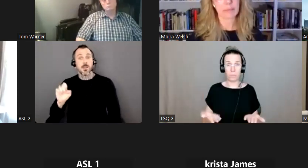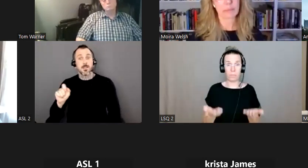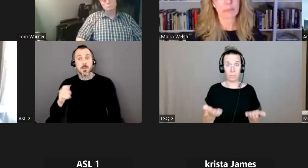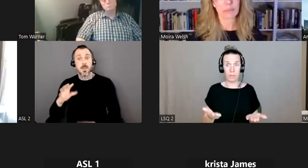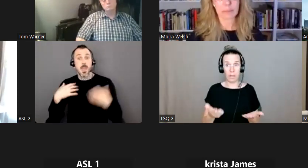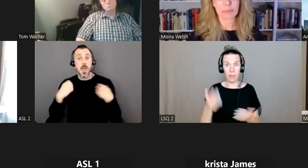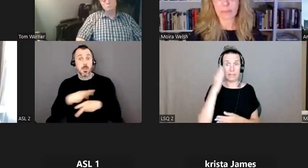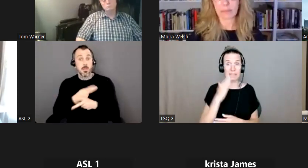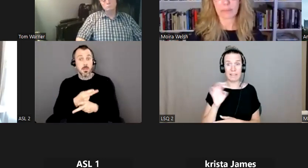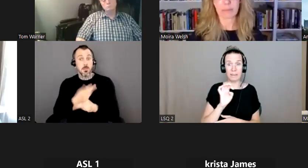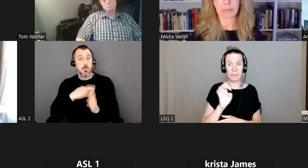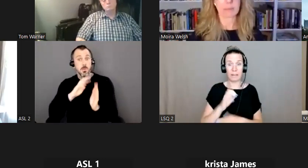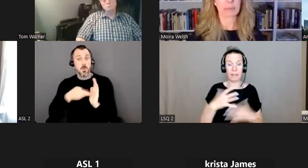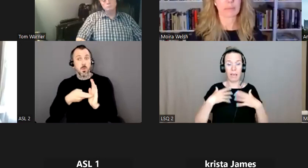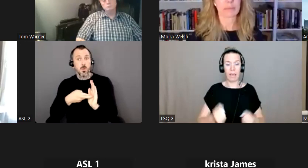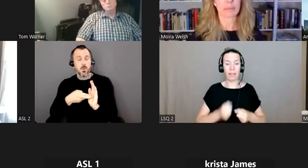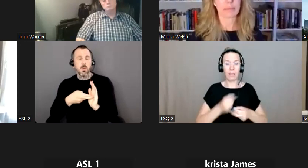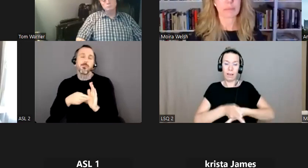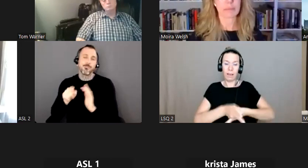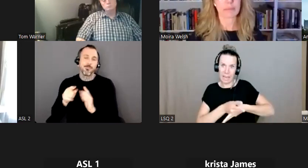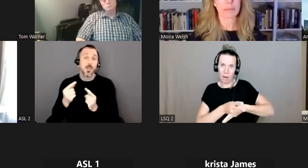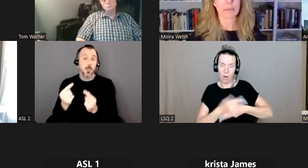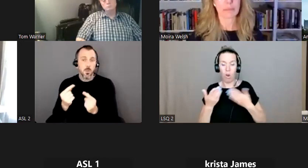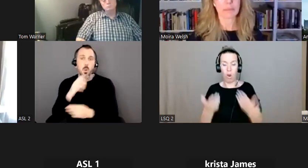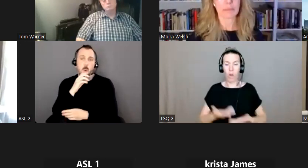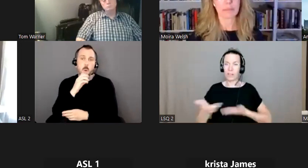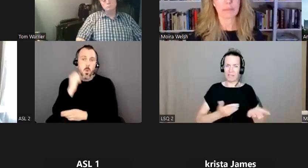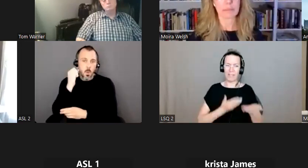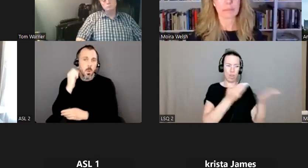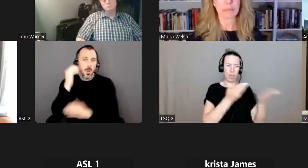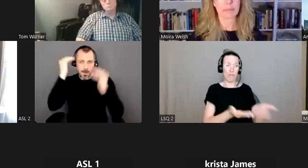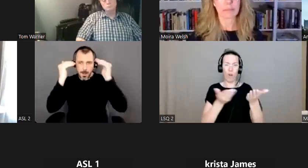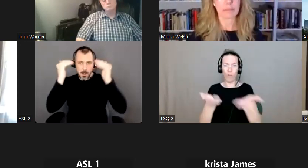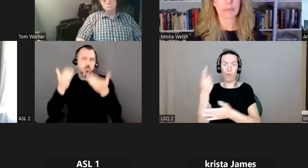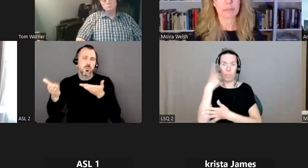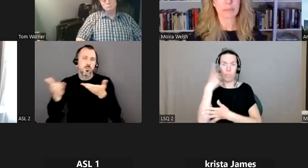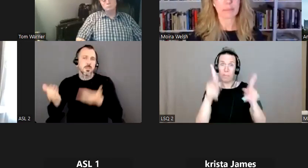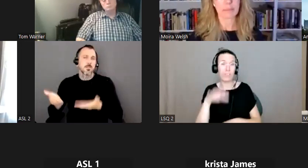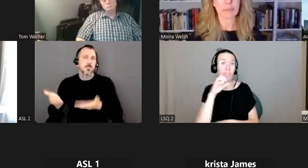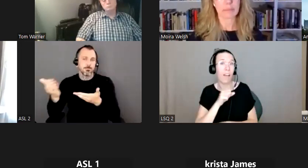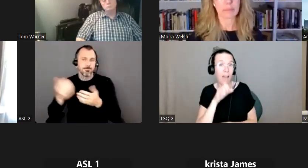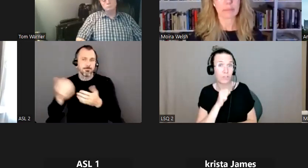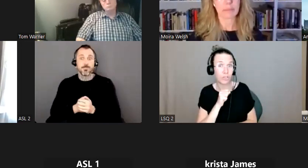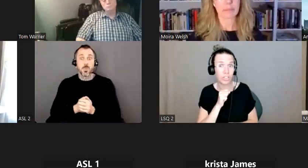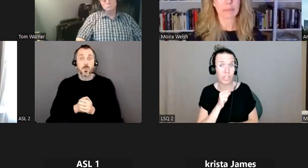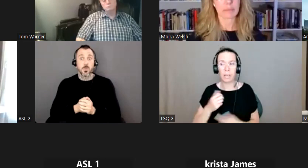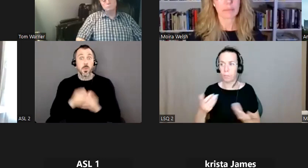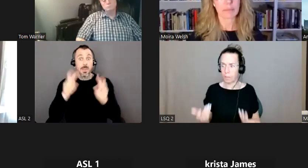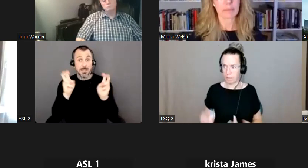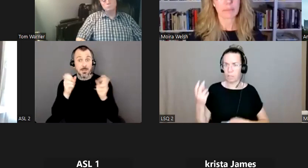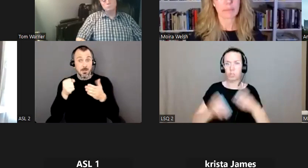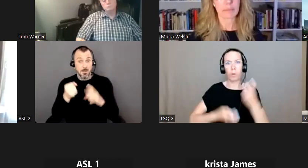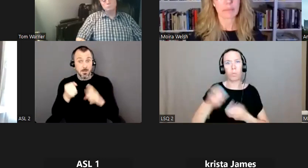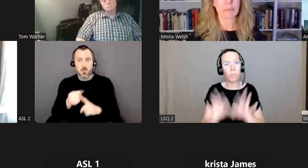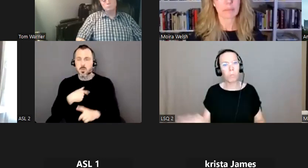primarily provides services to older adults, this is a really important issue we've taken. And